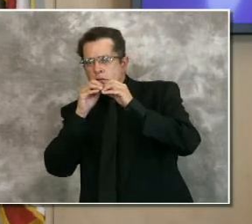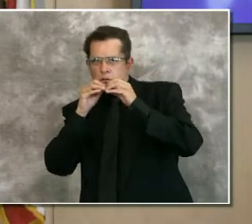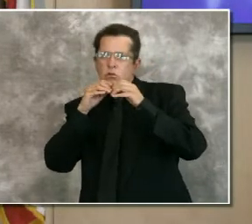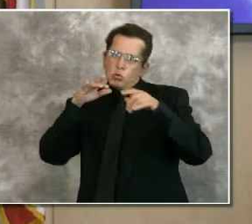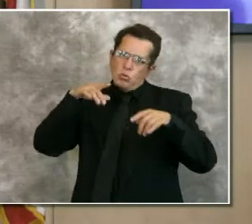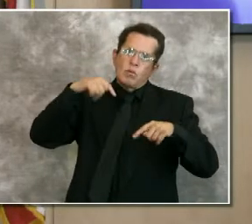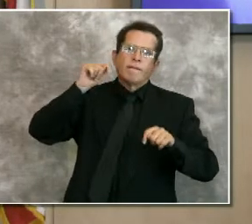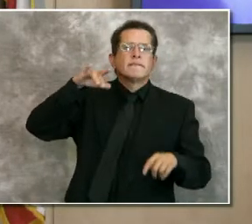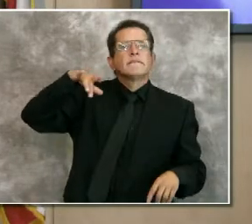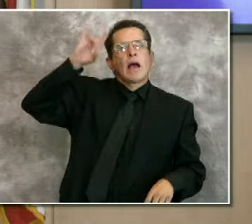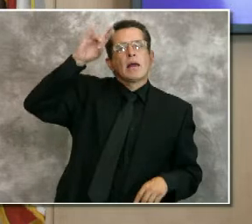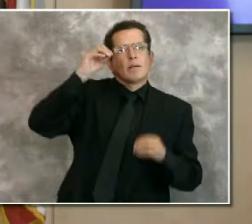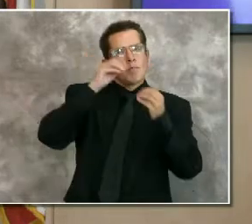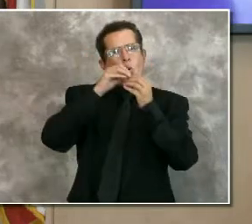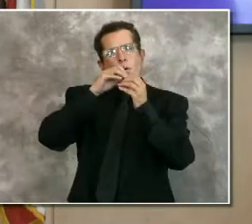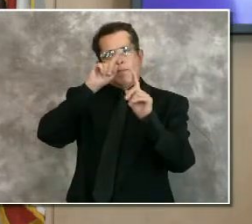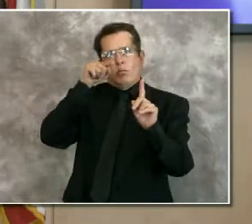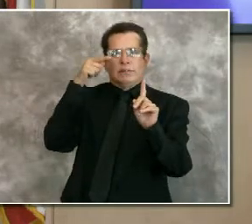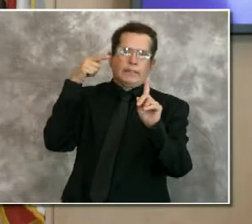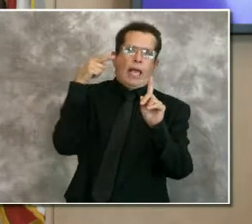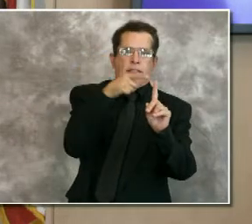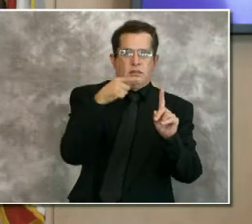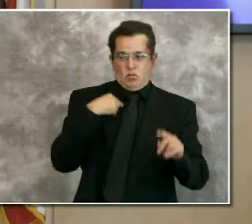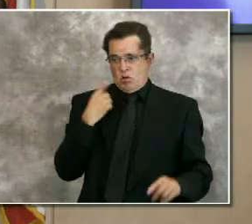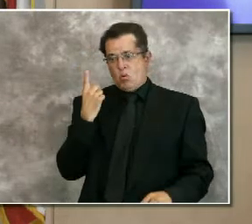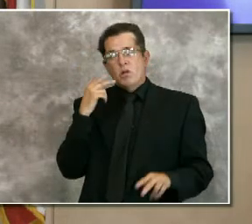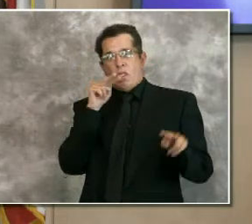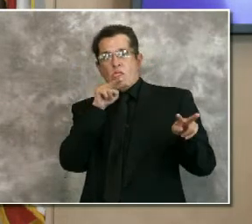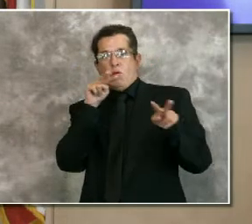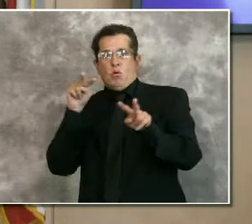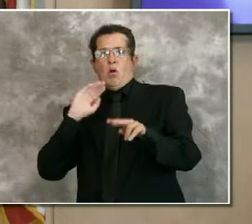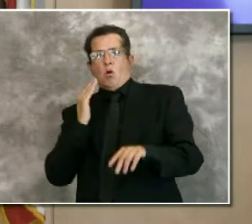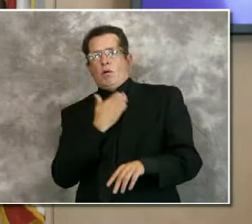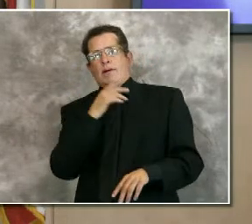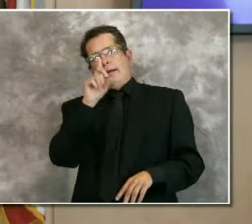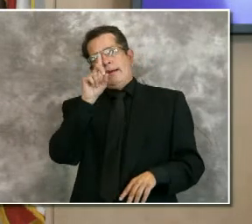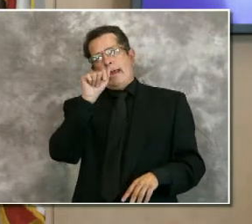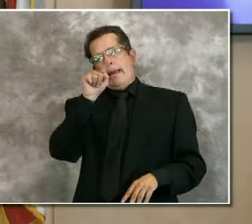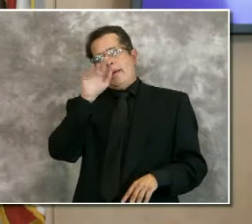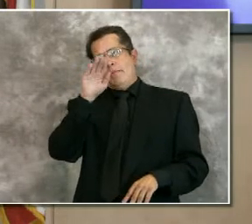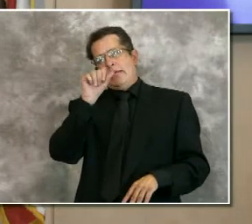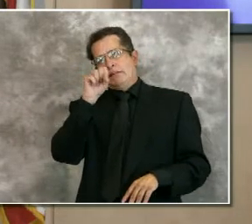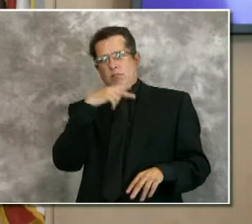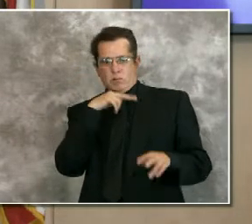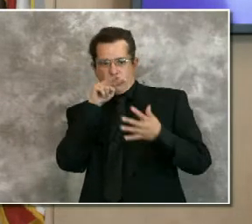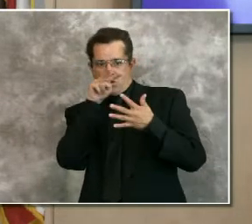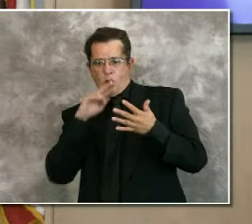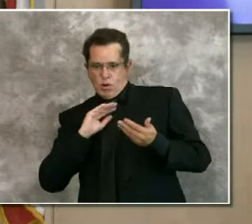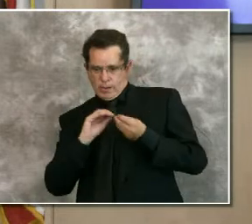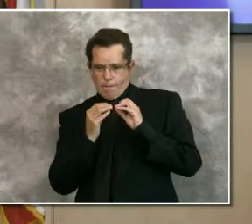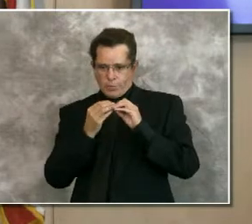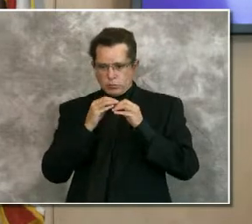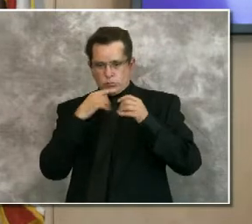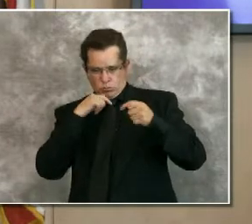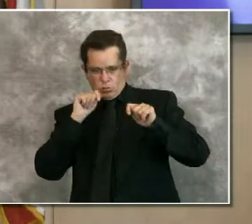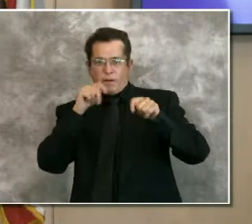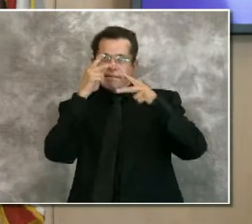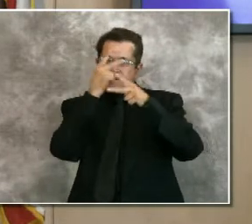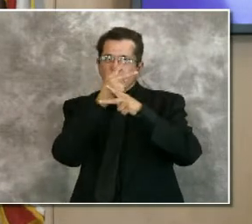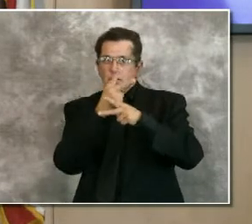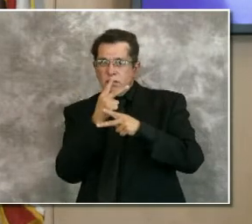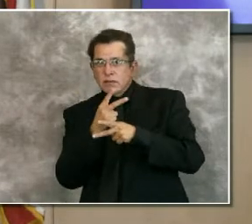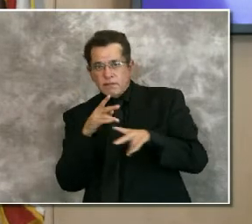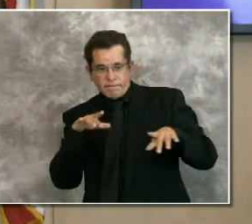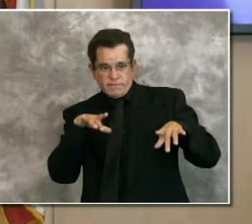way. Again, we are constantly looking at our databases and trying to automatize it so we can get questions